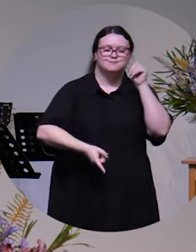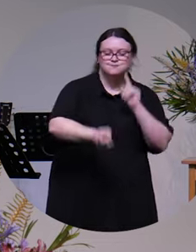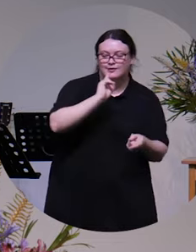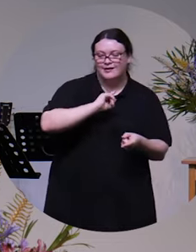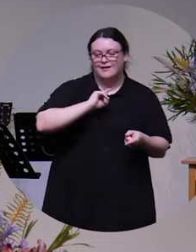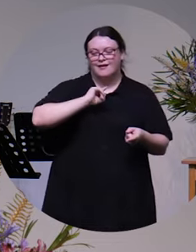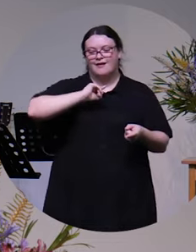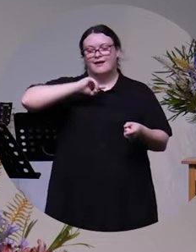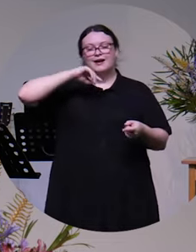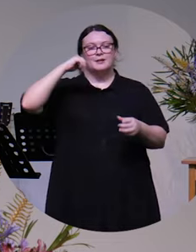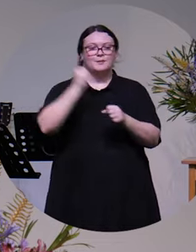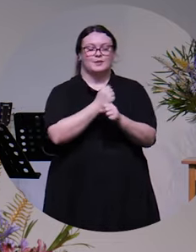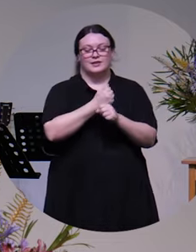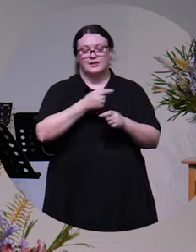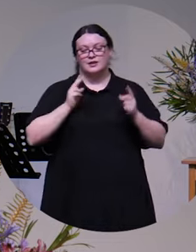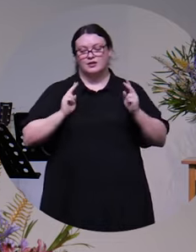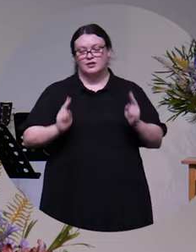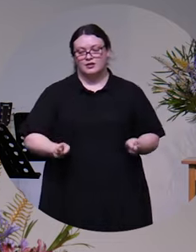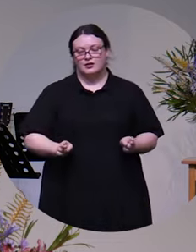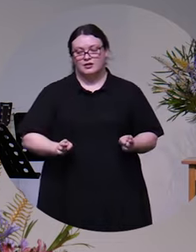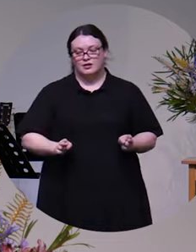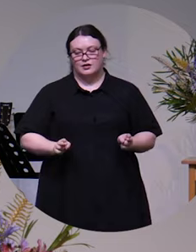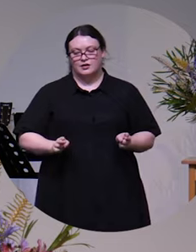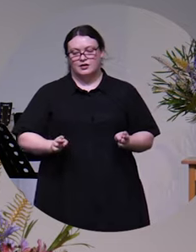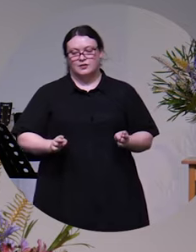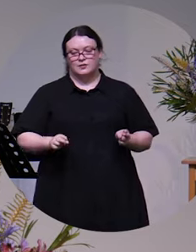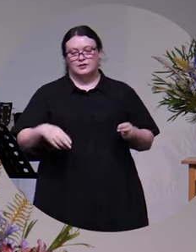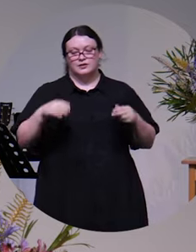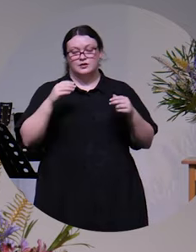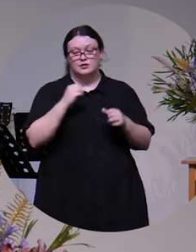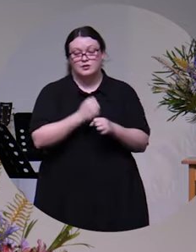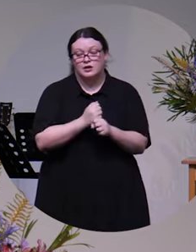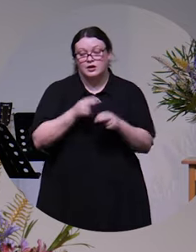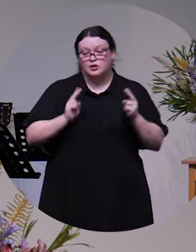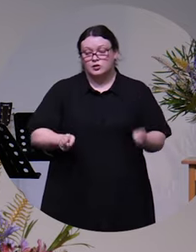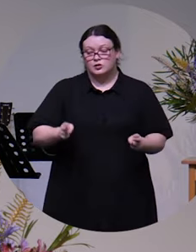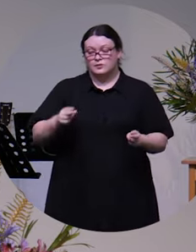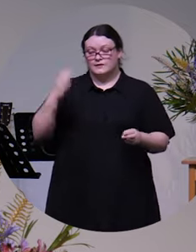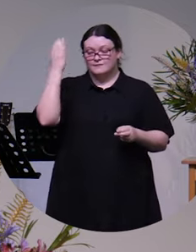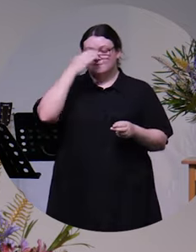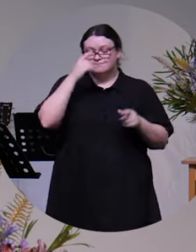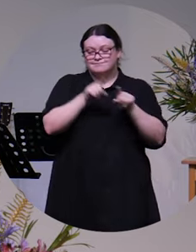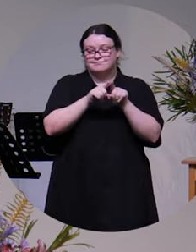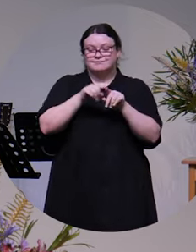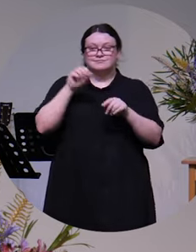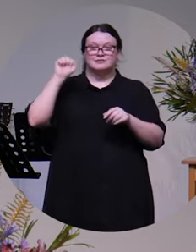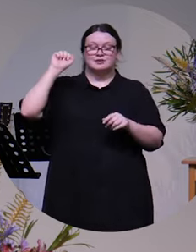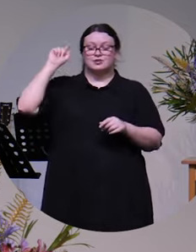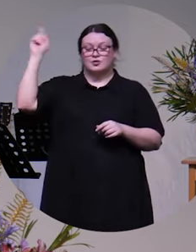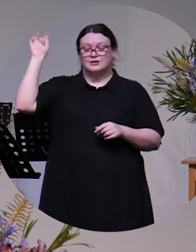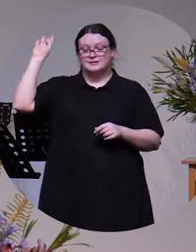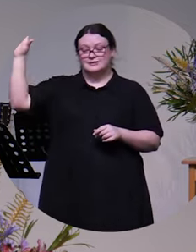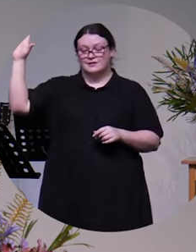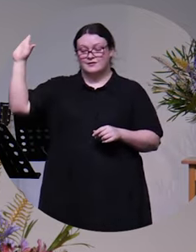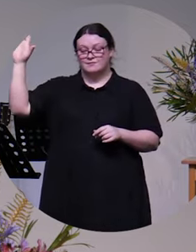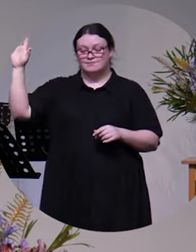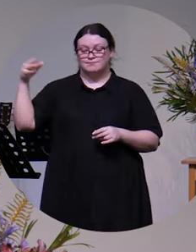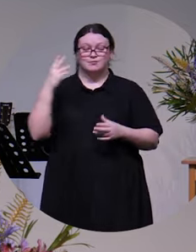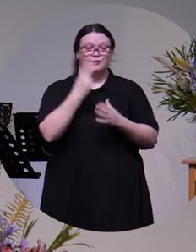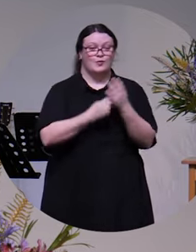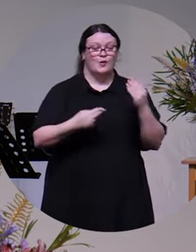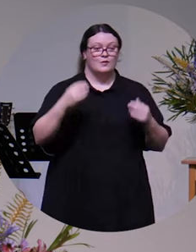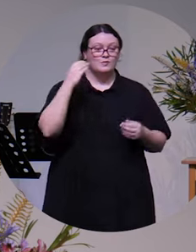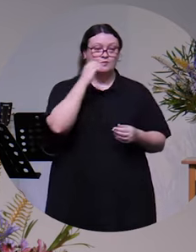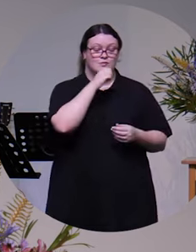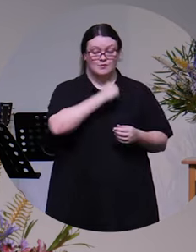in Jewish and Christian faith, for it clearly expresses the understanding that God is the creator. God is the one who makes